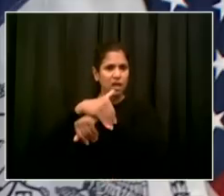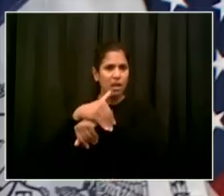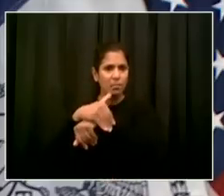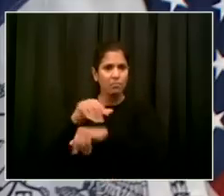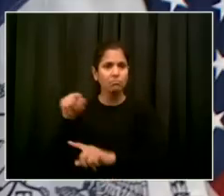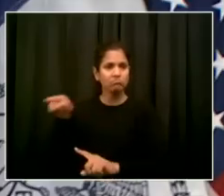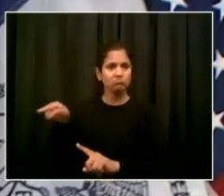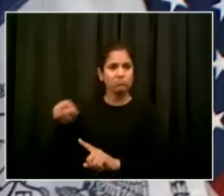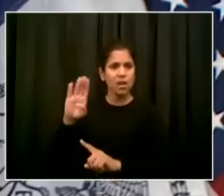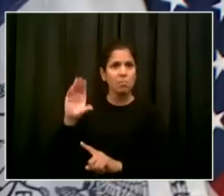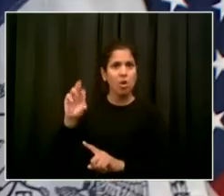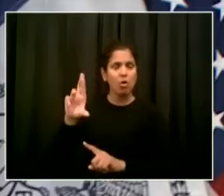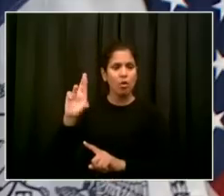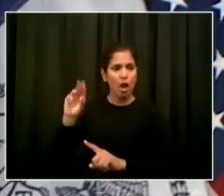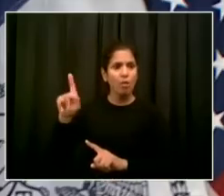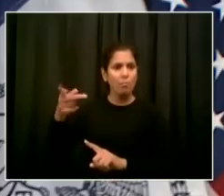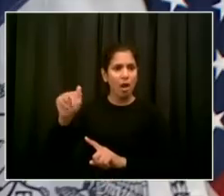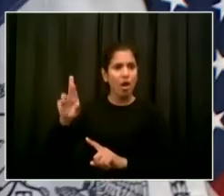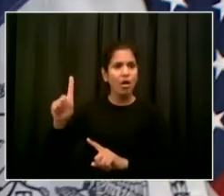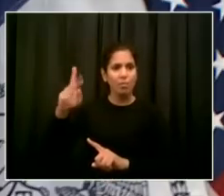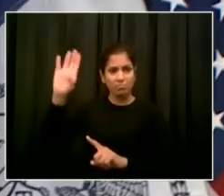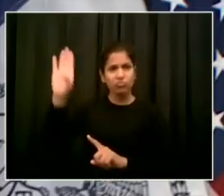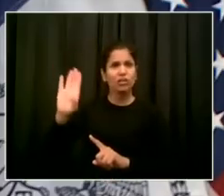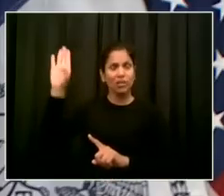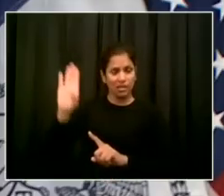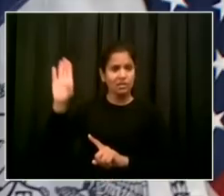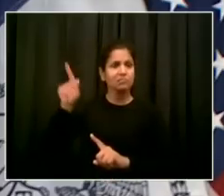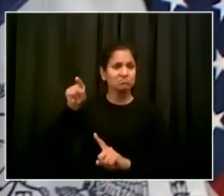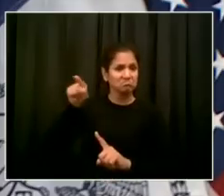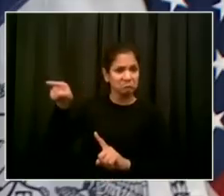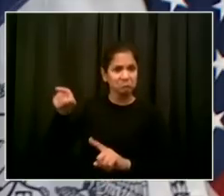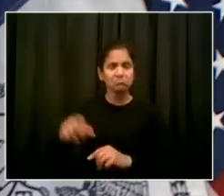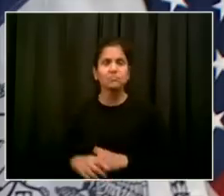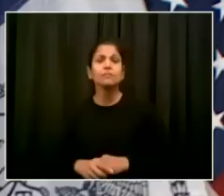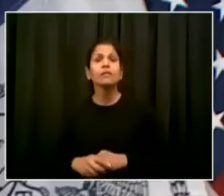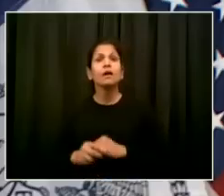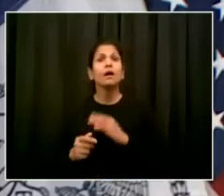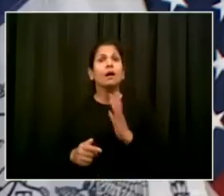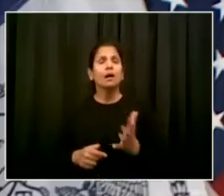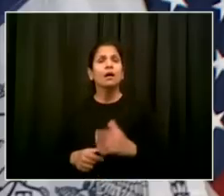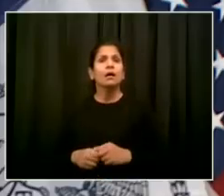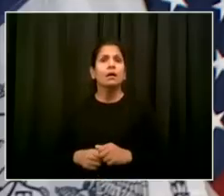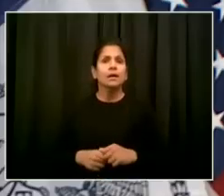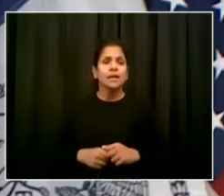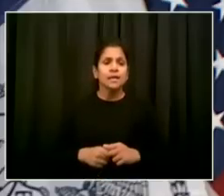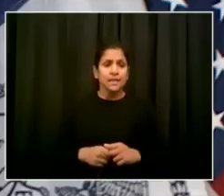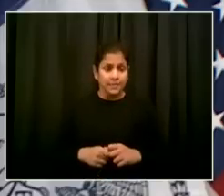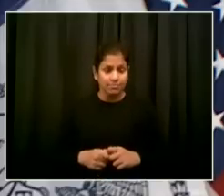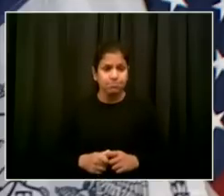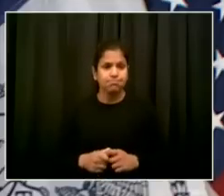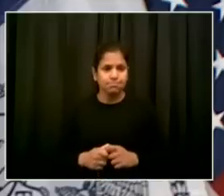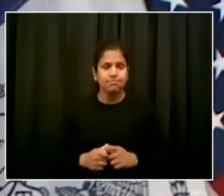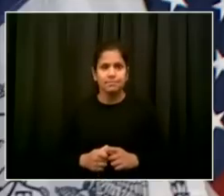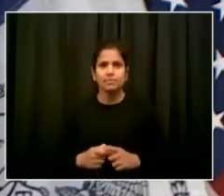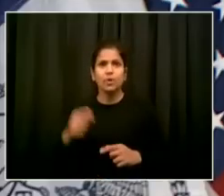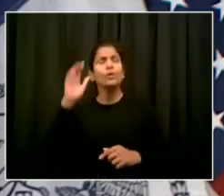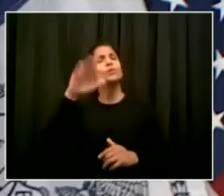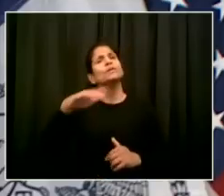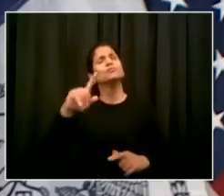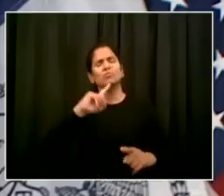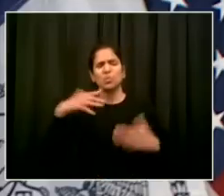nights. And so I wanted to ask you, why haven't any arrests been